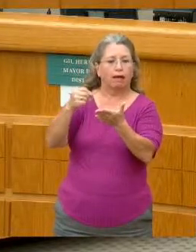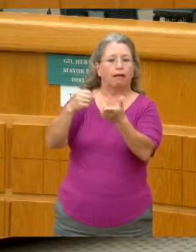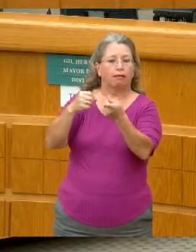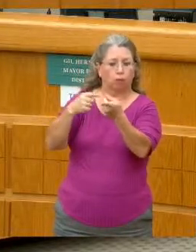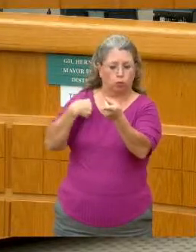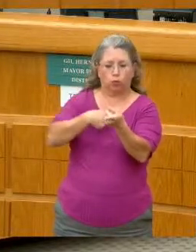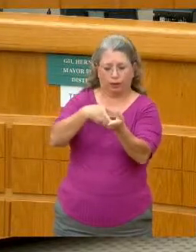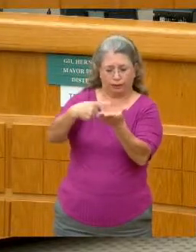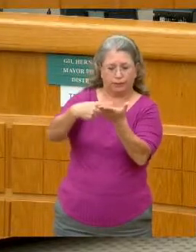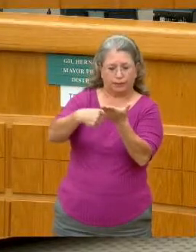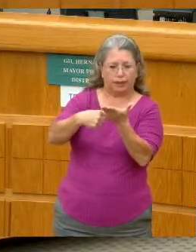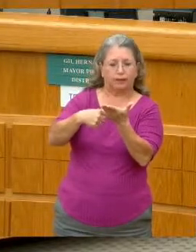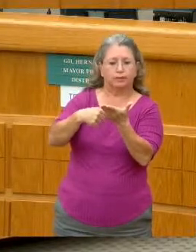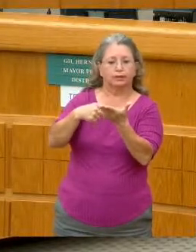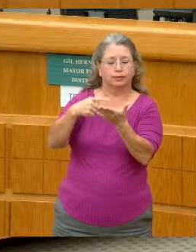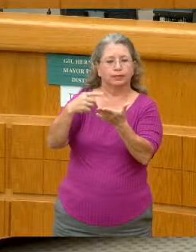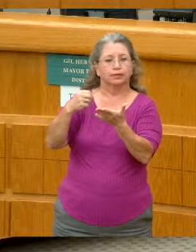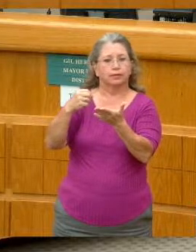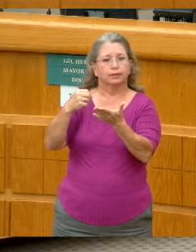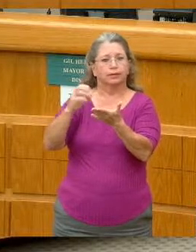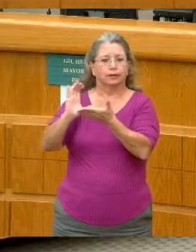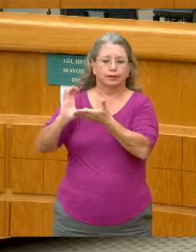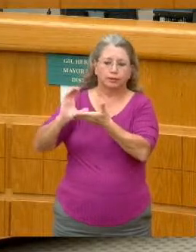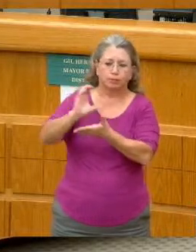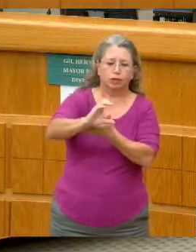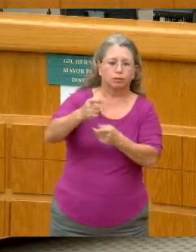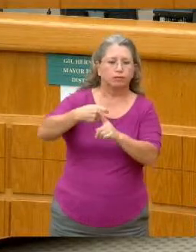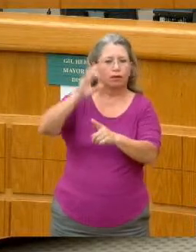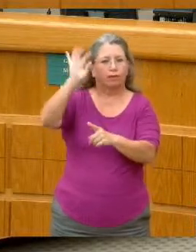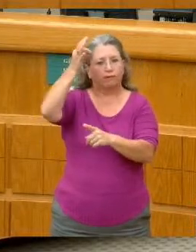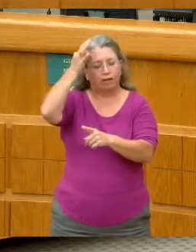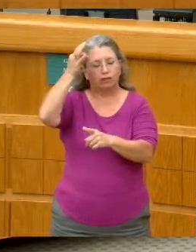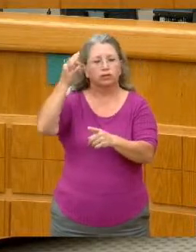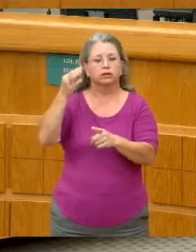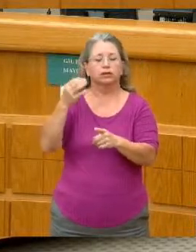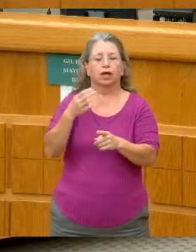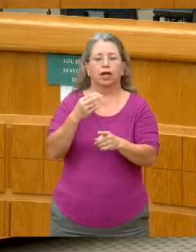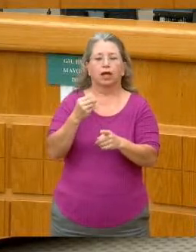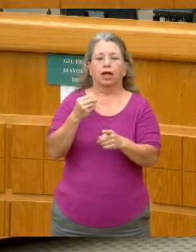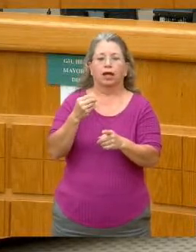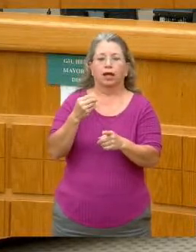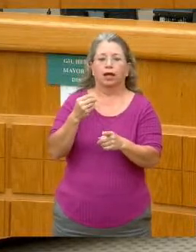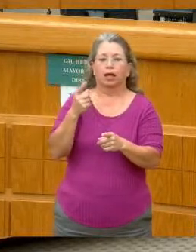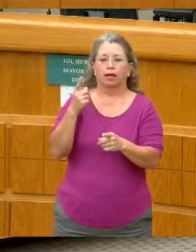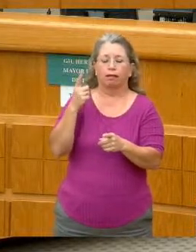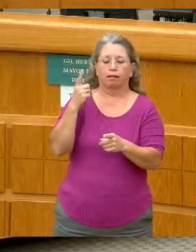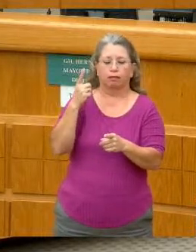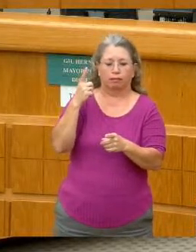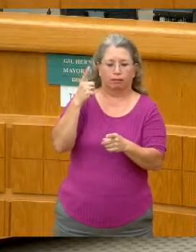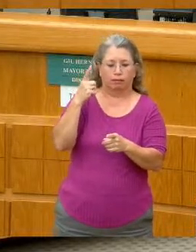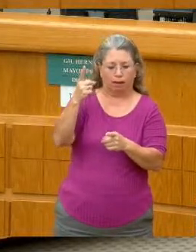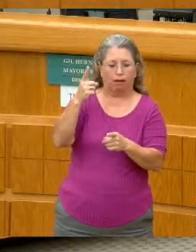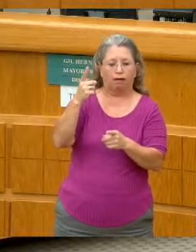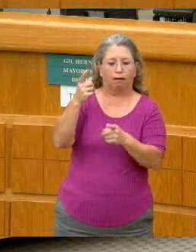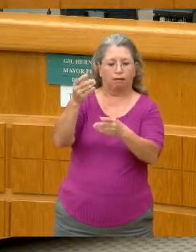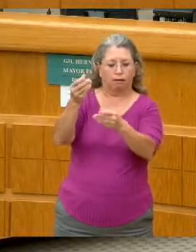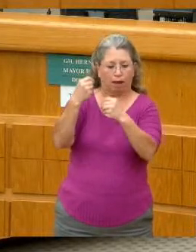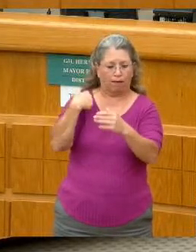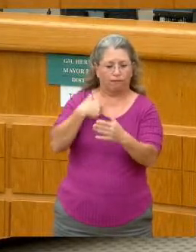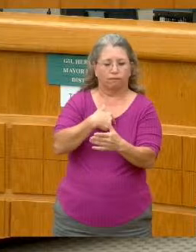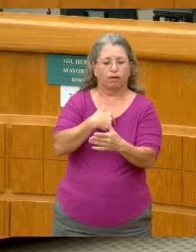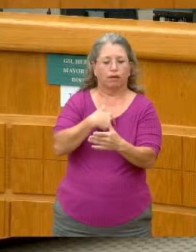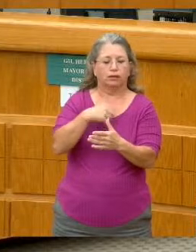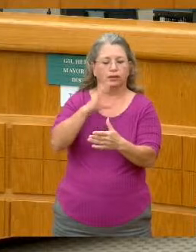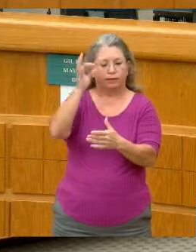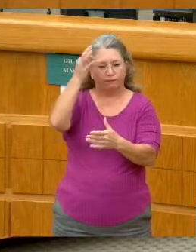be. And one of the basis is that they're going to be coming back for it, and they gave an outline of information that we have to provide for them, and the city manager and